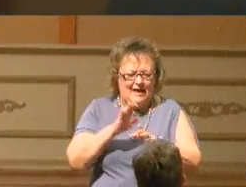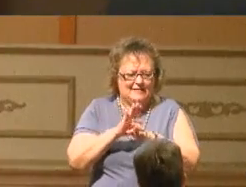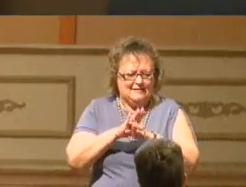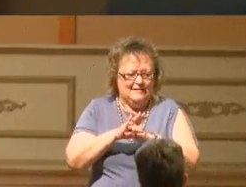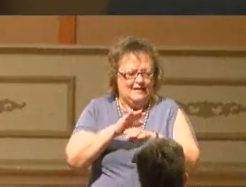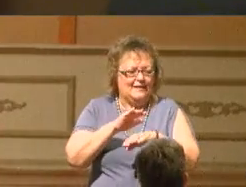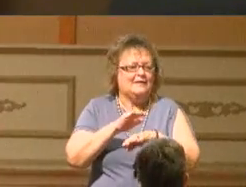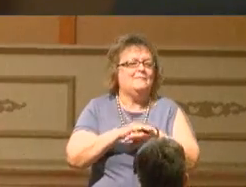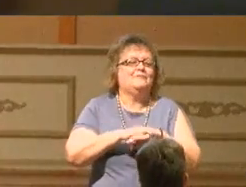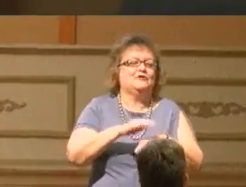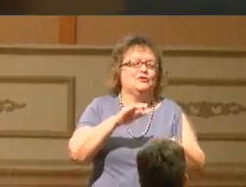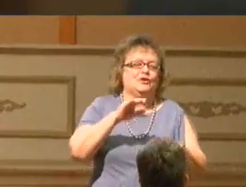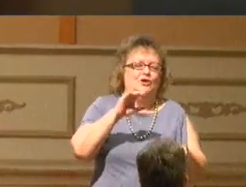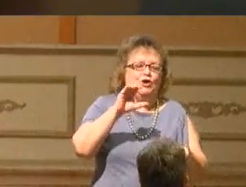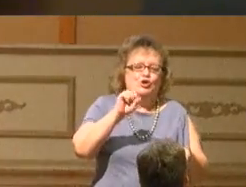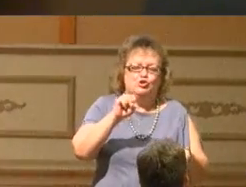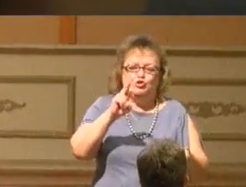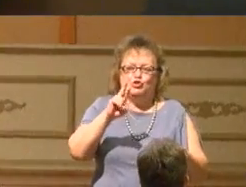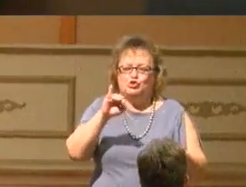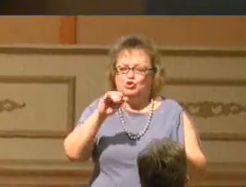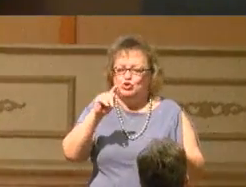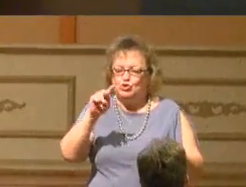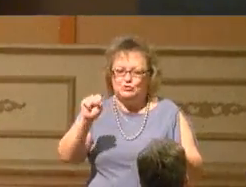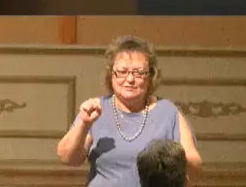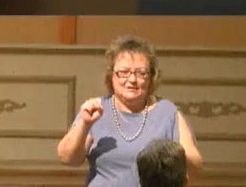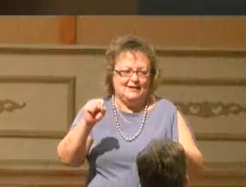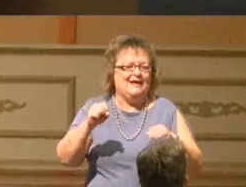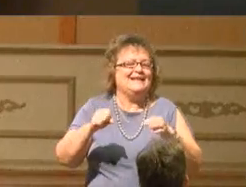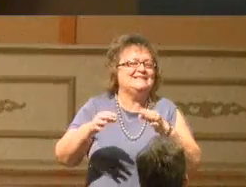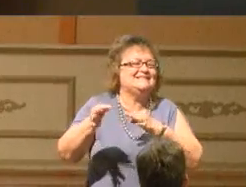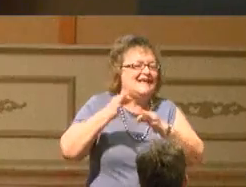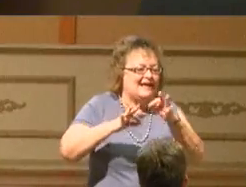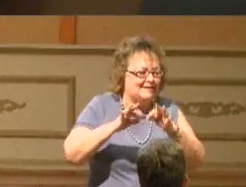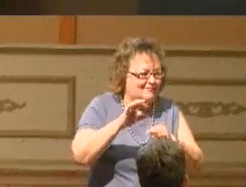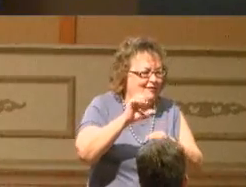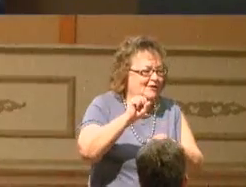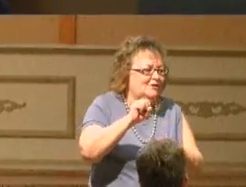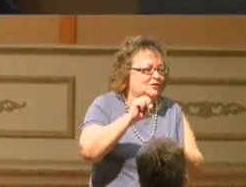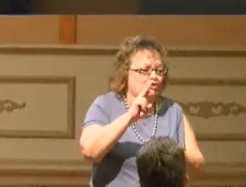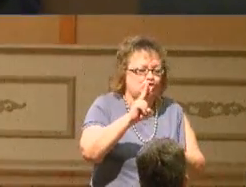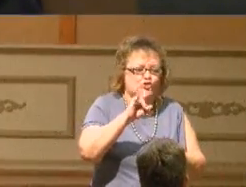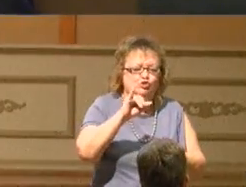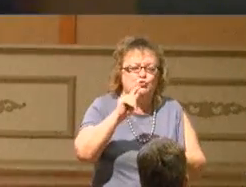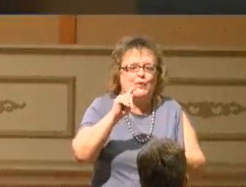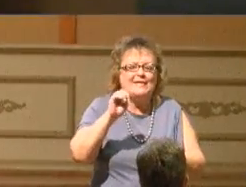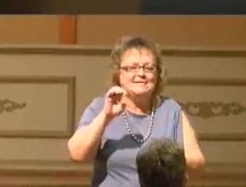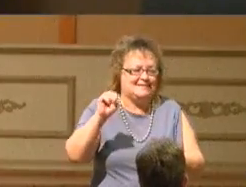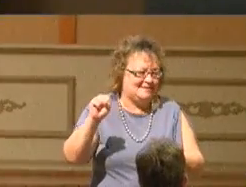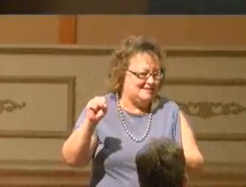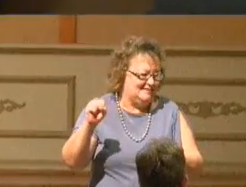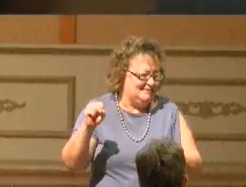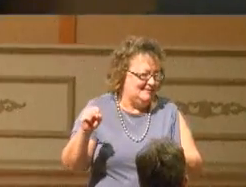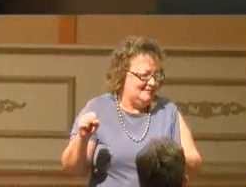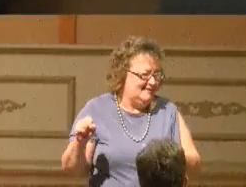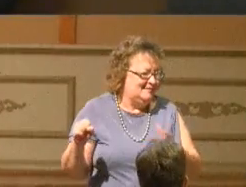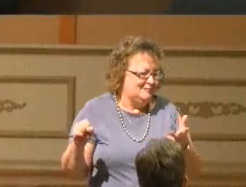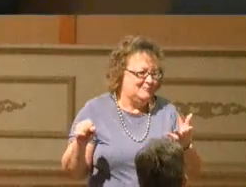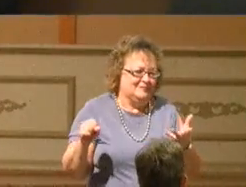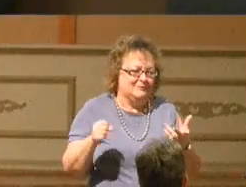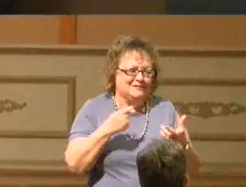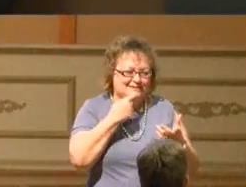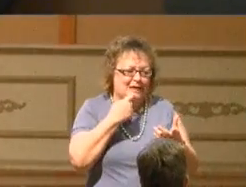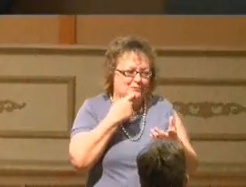Comfort Suits. And for some reason, we told him his Comfort Suites, but it just didn't come out that